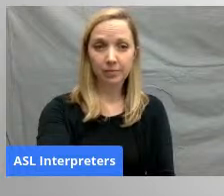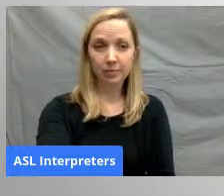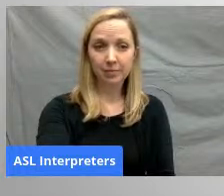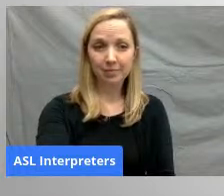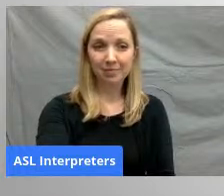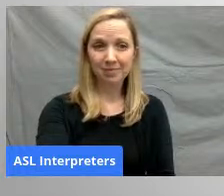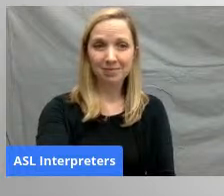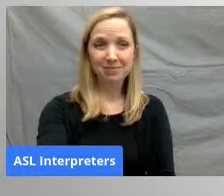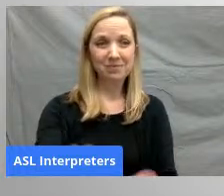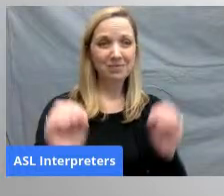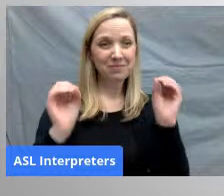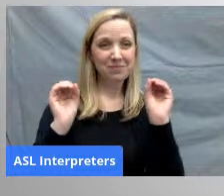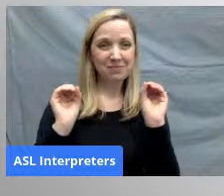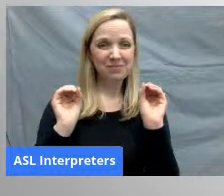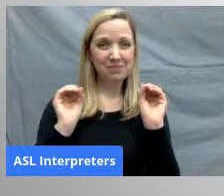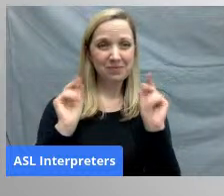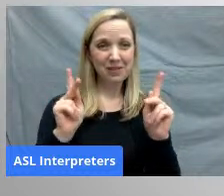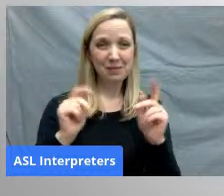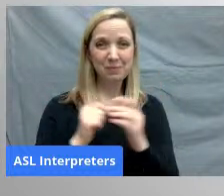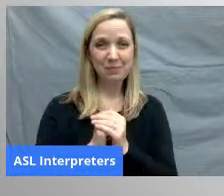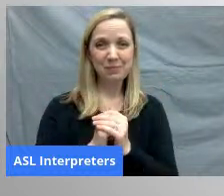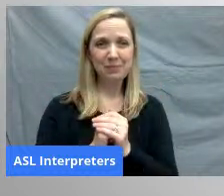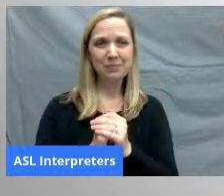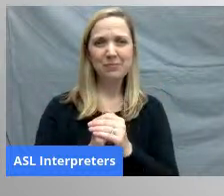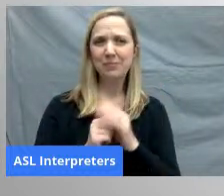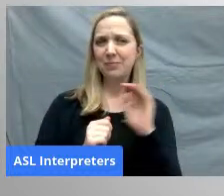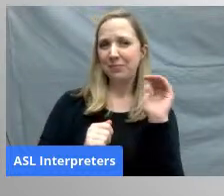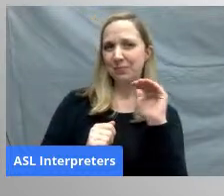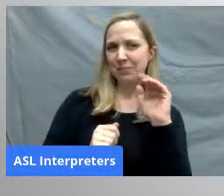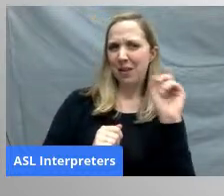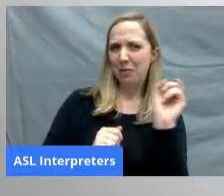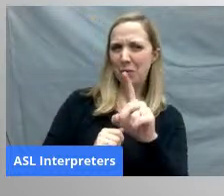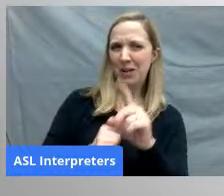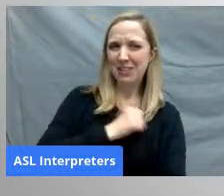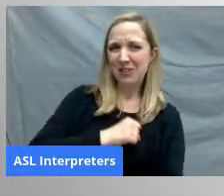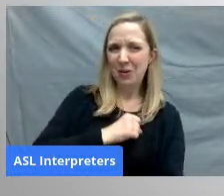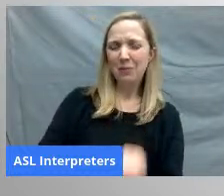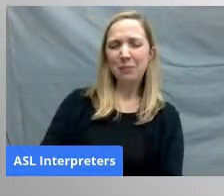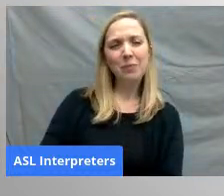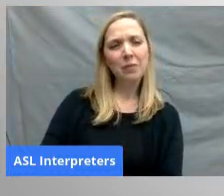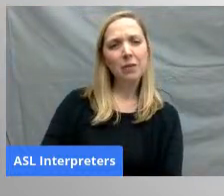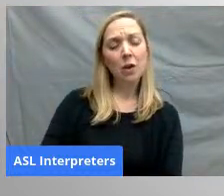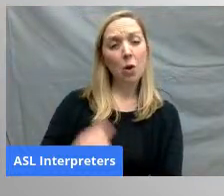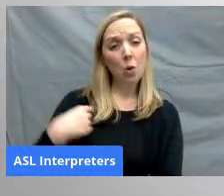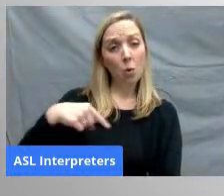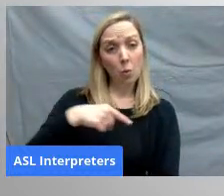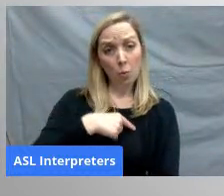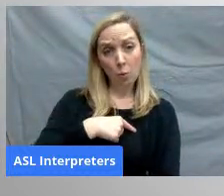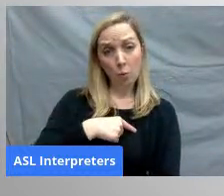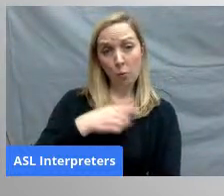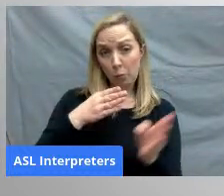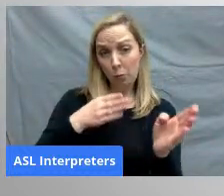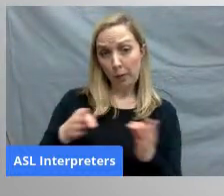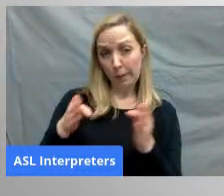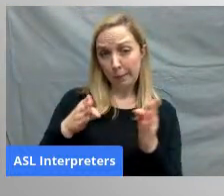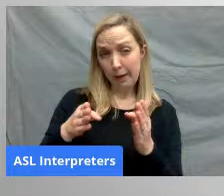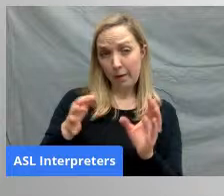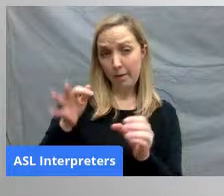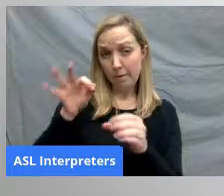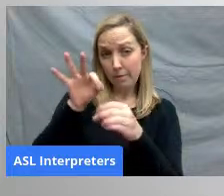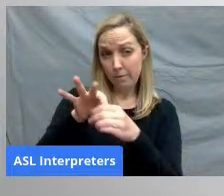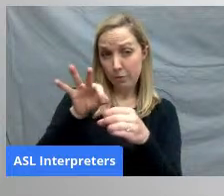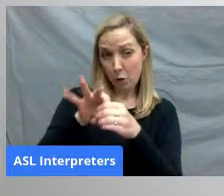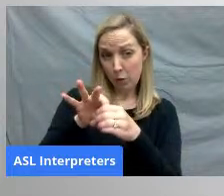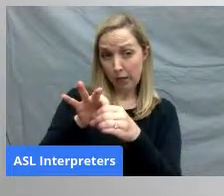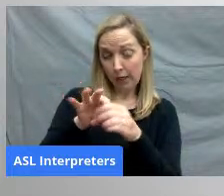All right. So I actually have a question, sorry. Will we vote on those committees on a week from now,